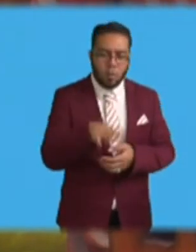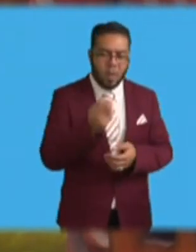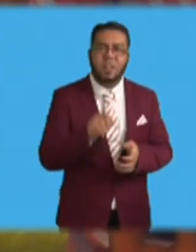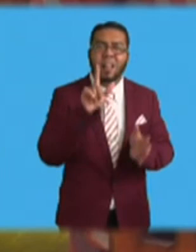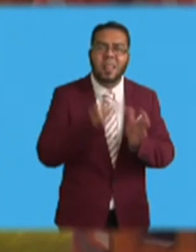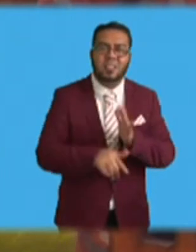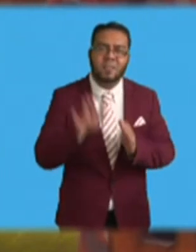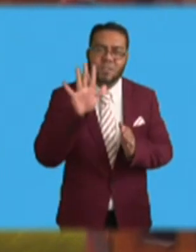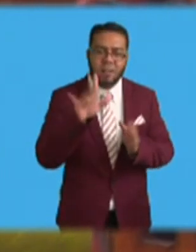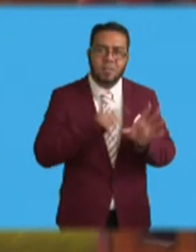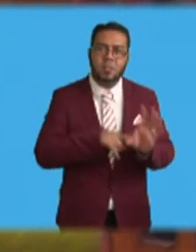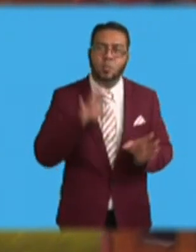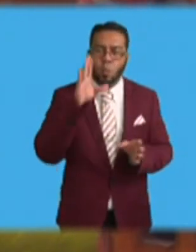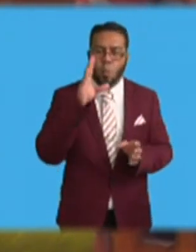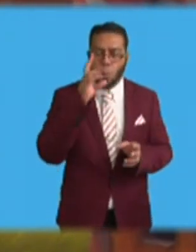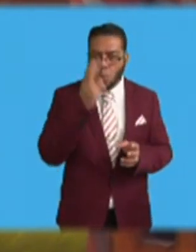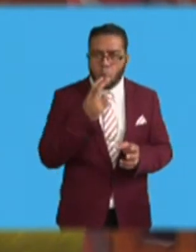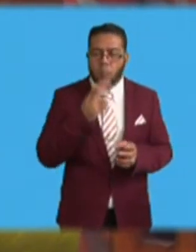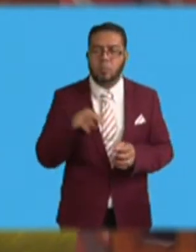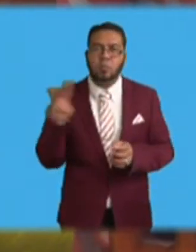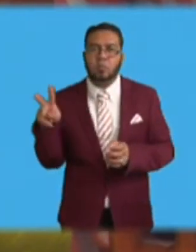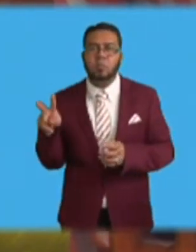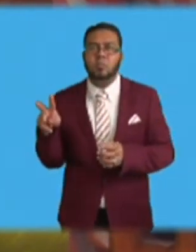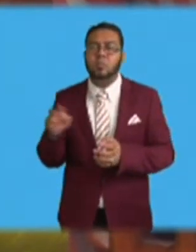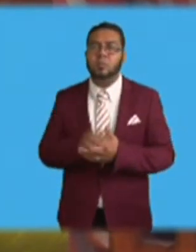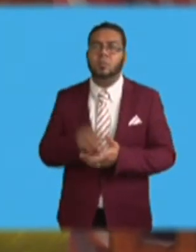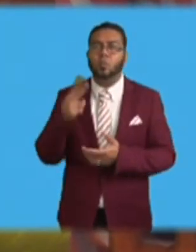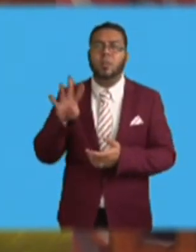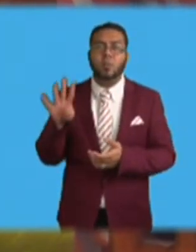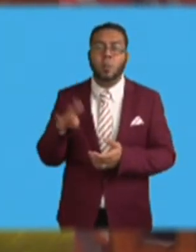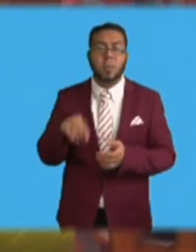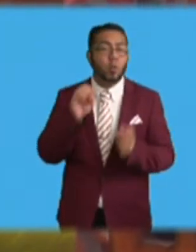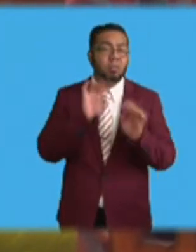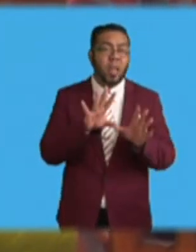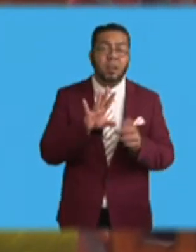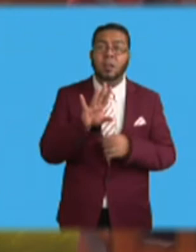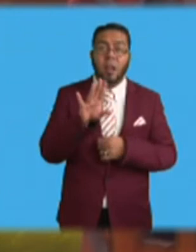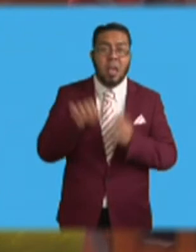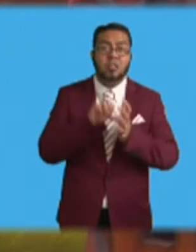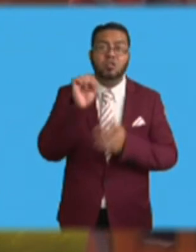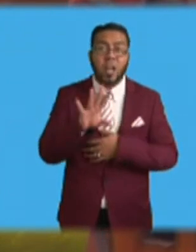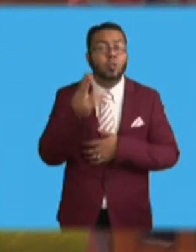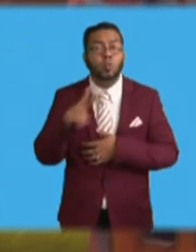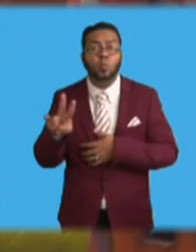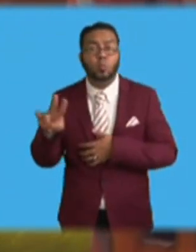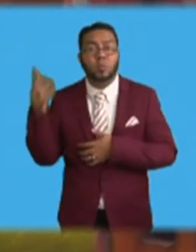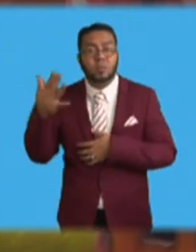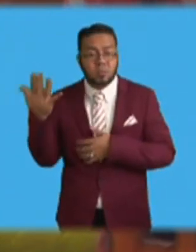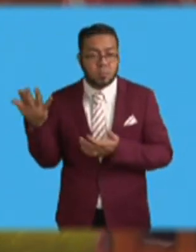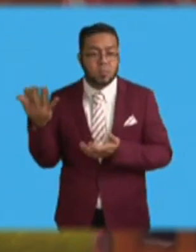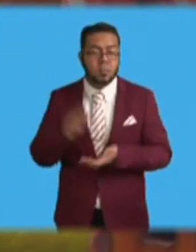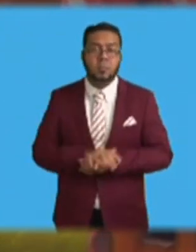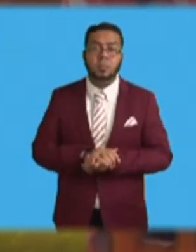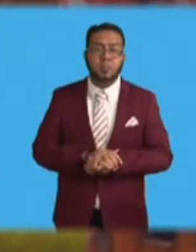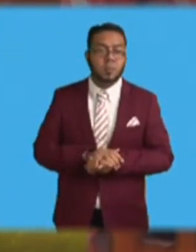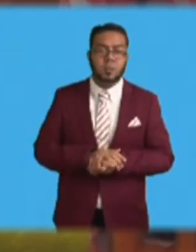old, 21 between 5 to 9 years old, and 24 between 10 to 14 years old, and 15% age 15 to